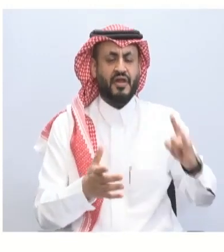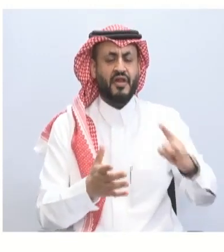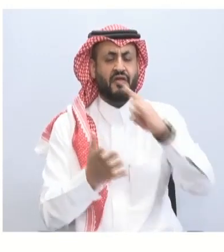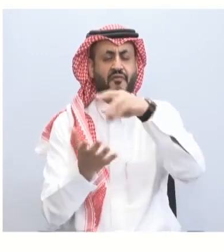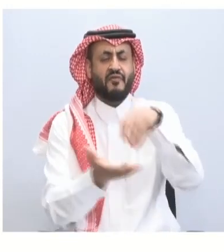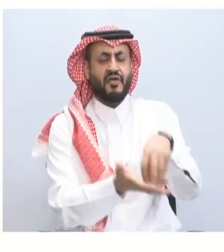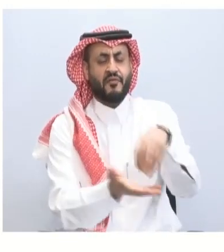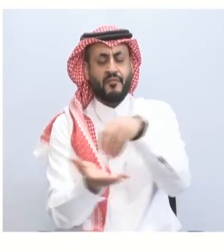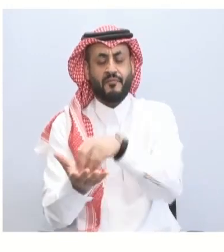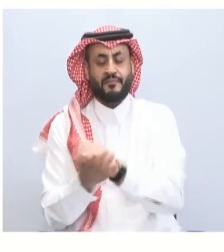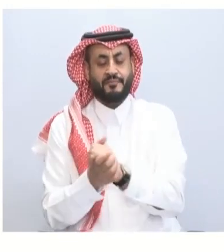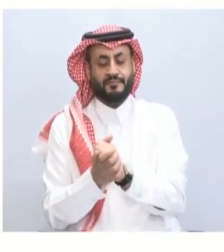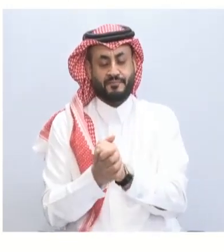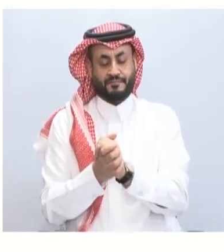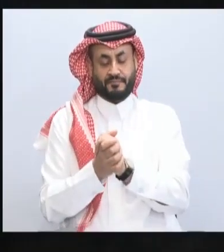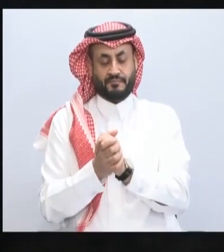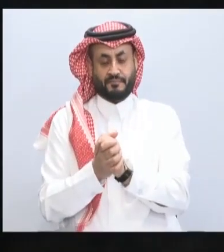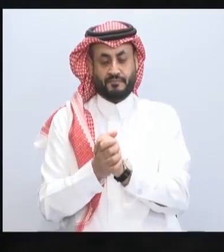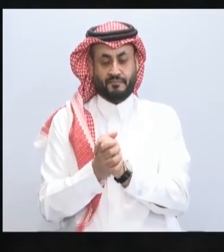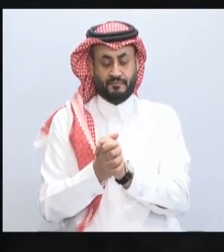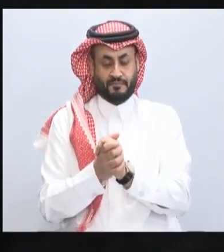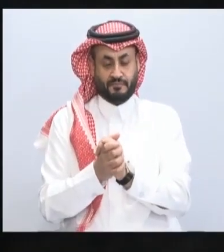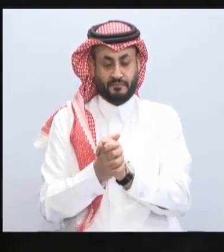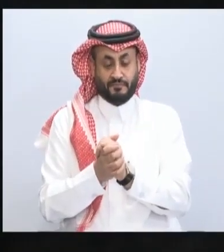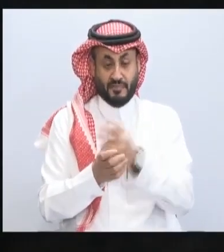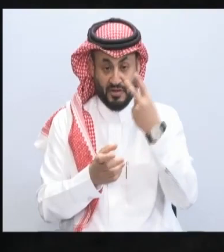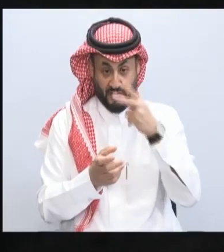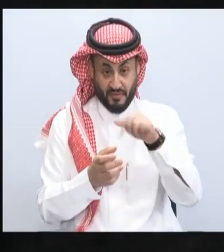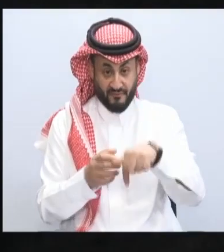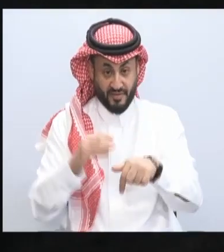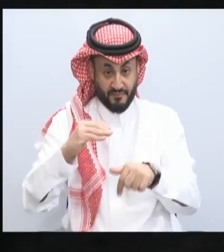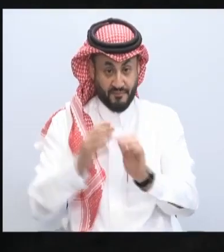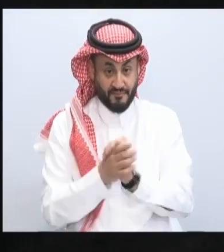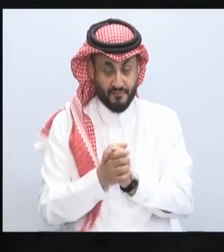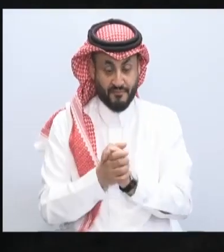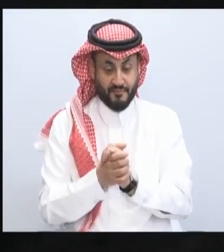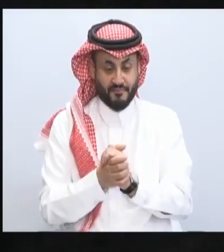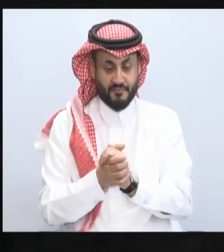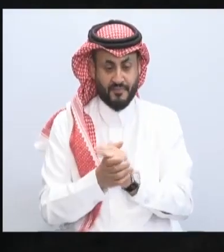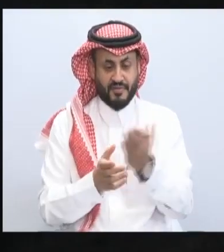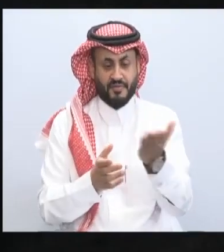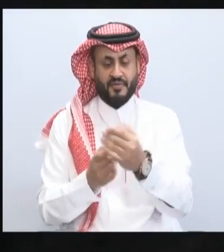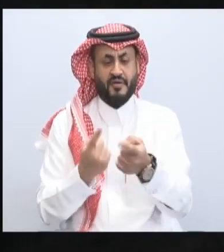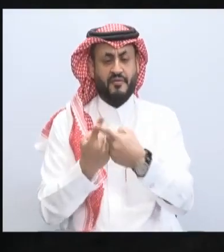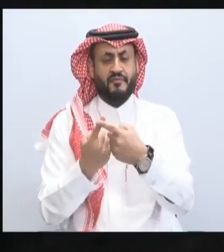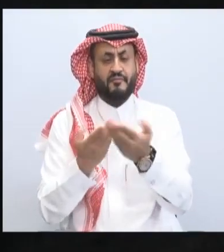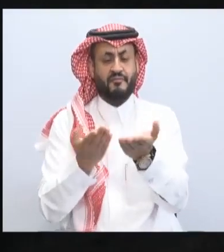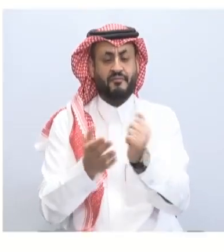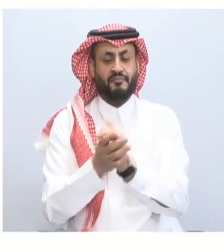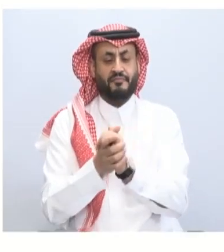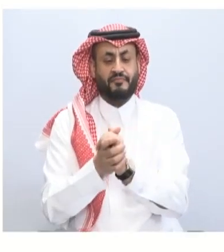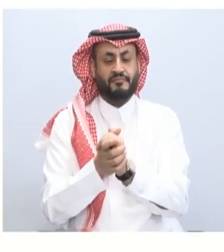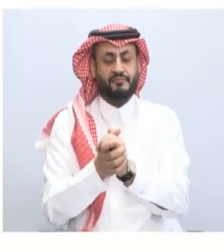countries. Okay, so here, did you find the answer? Now it is very clear from the very beginning we have here